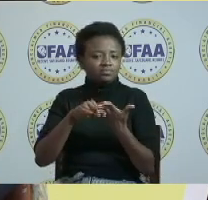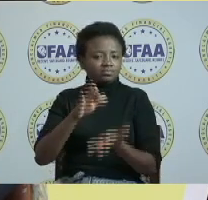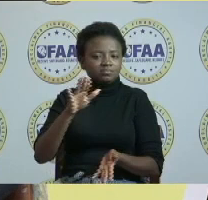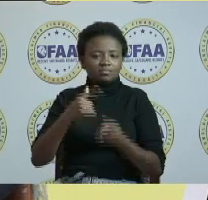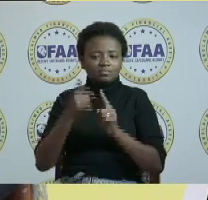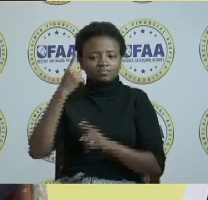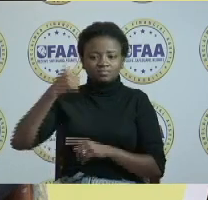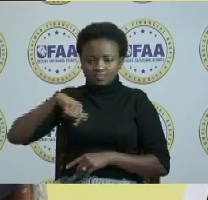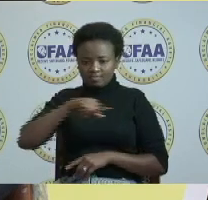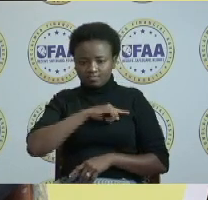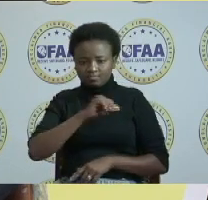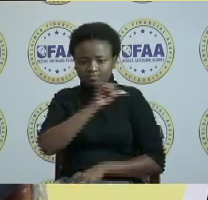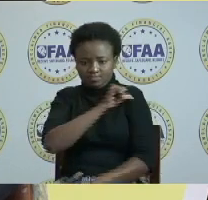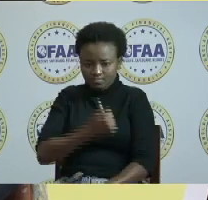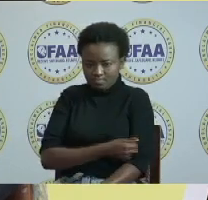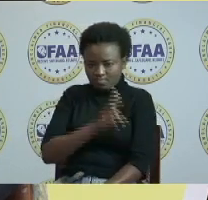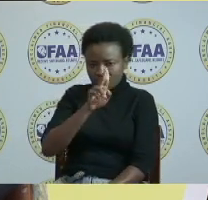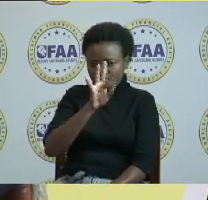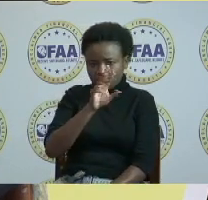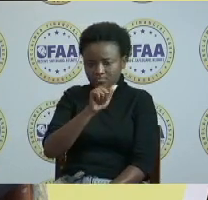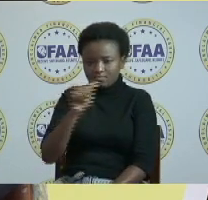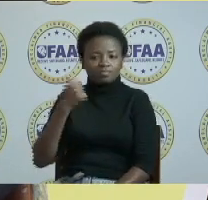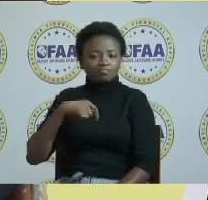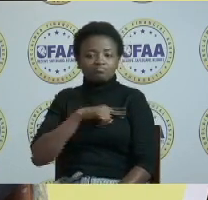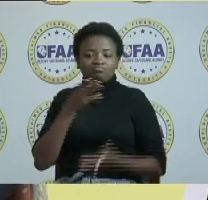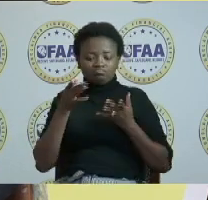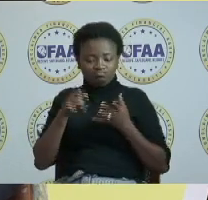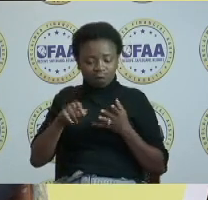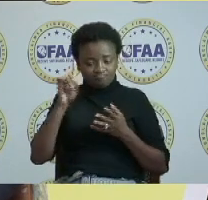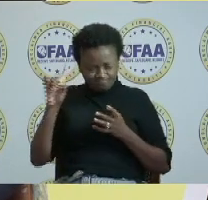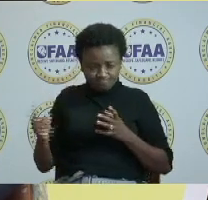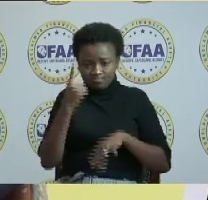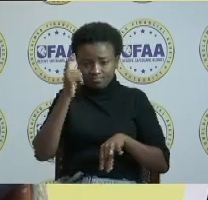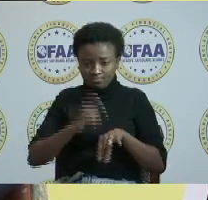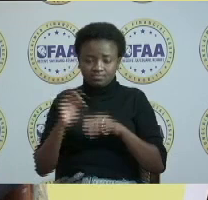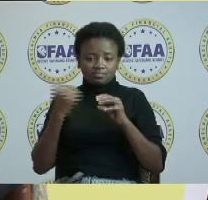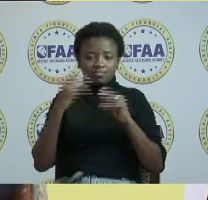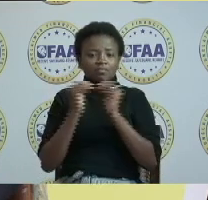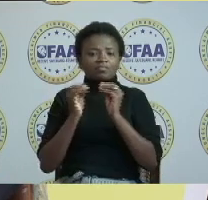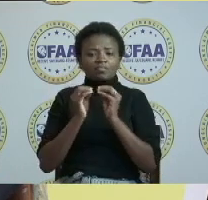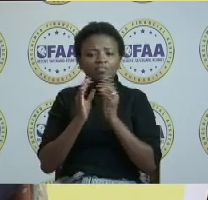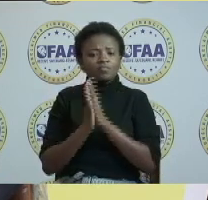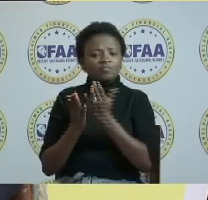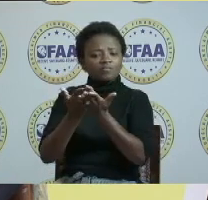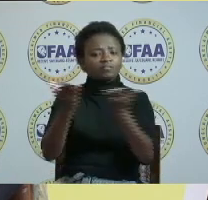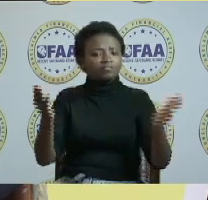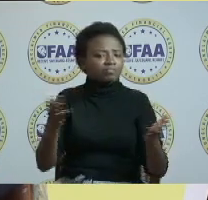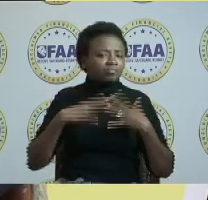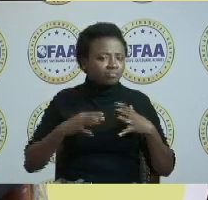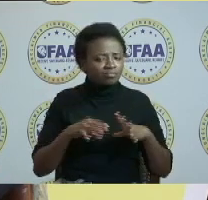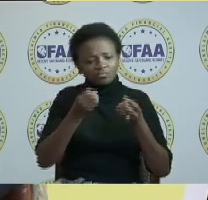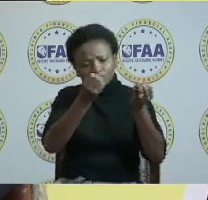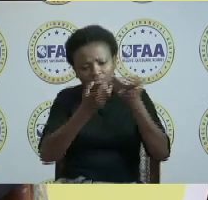authority, it's actually the first time we are convening holders just to listen to them and see, are there any policy